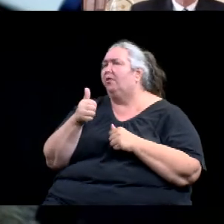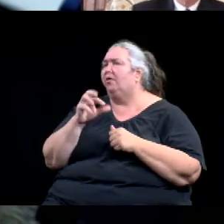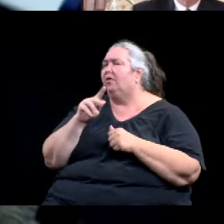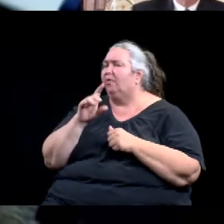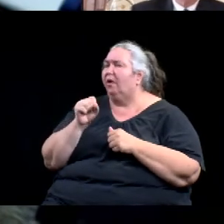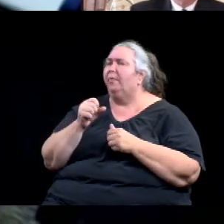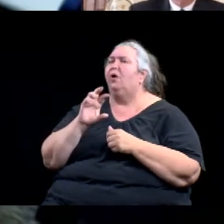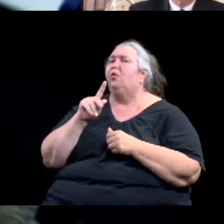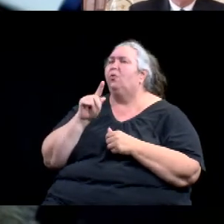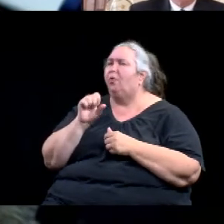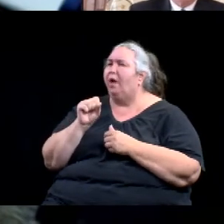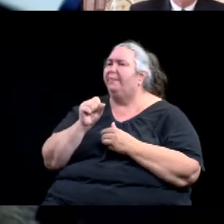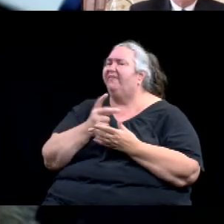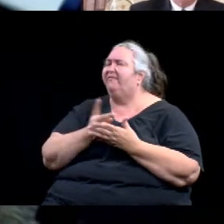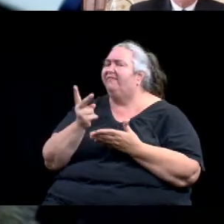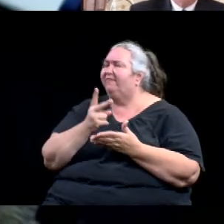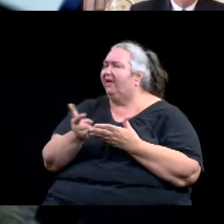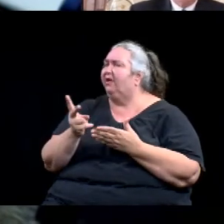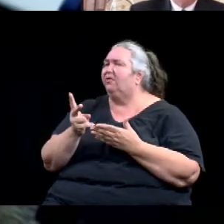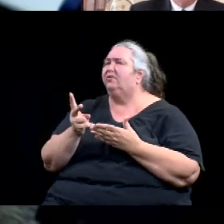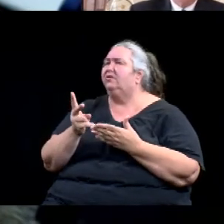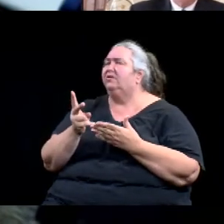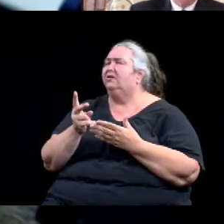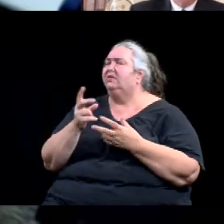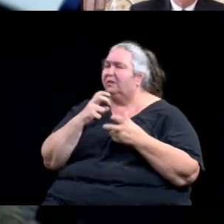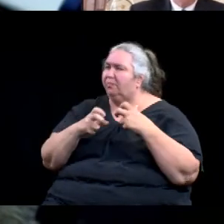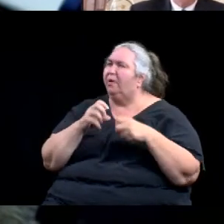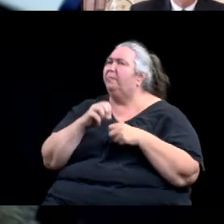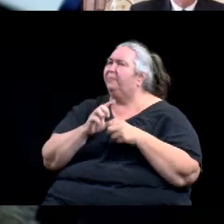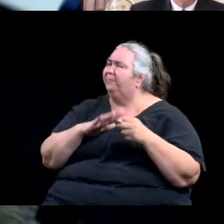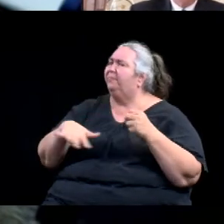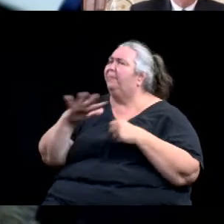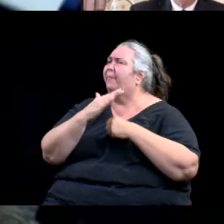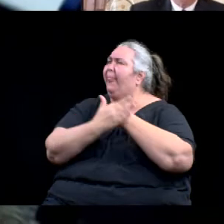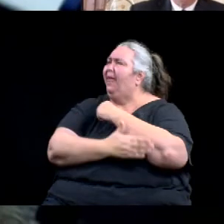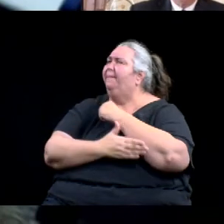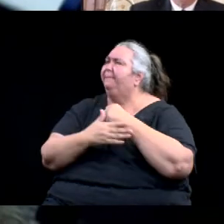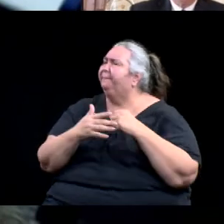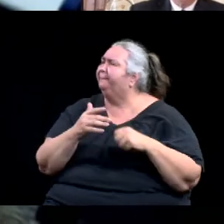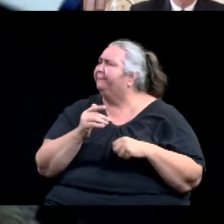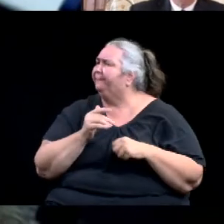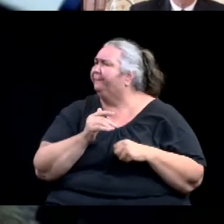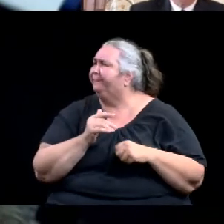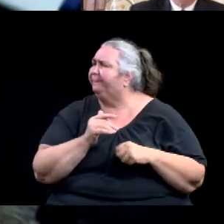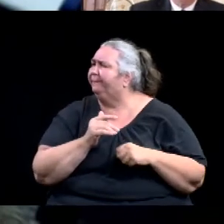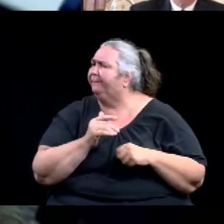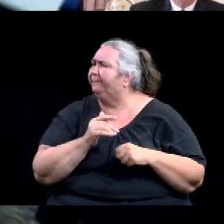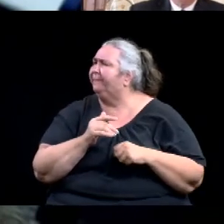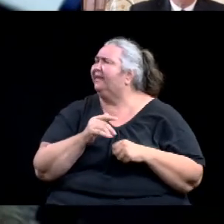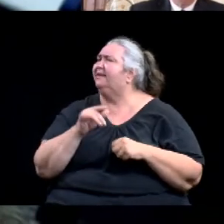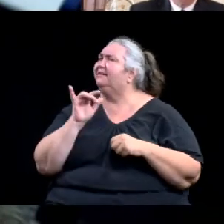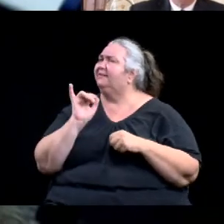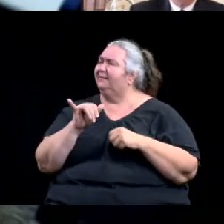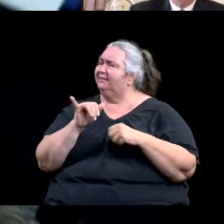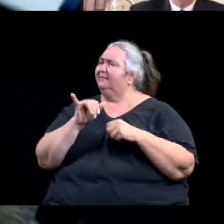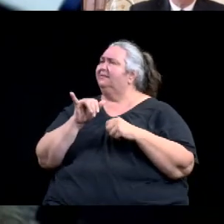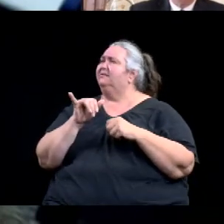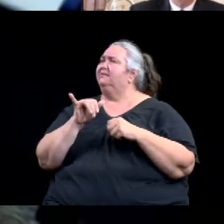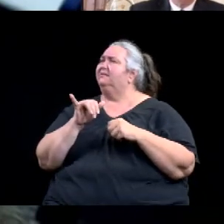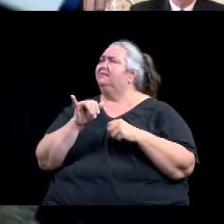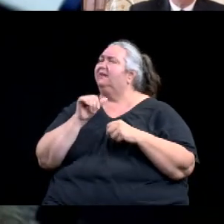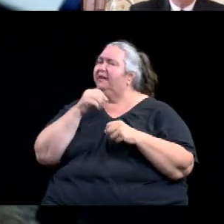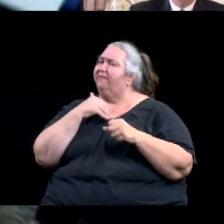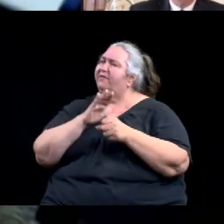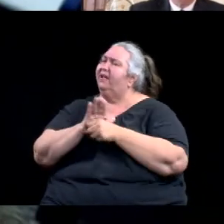and crops. Extreme rainfall events have increased approximately 15% since 1960 and may increase further. A FEMA study this year reported